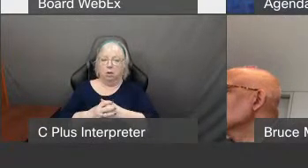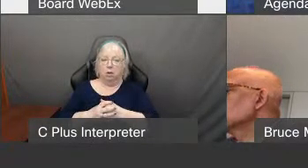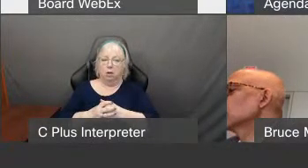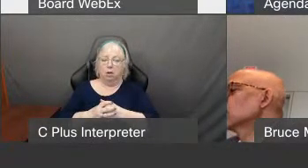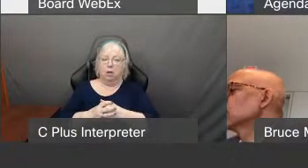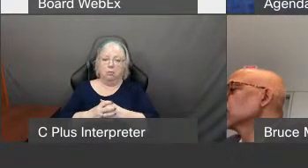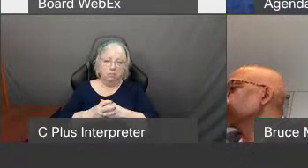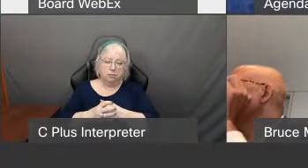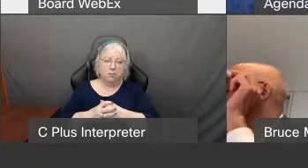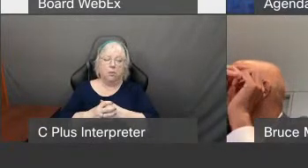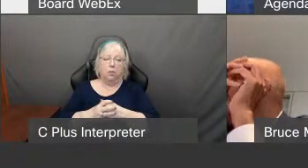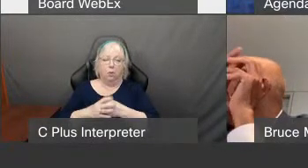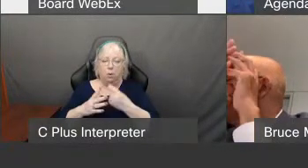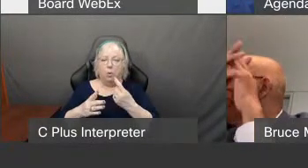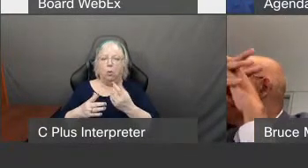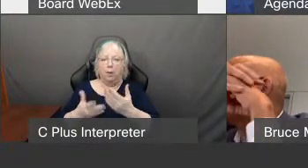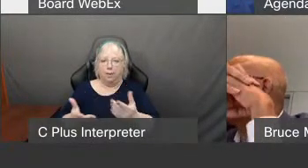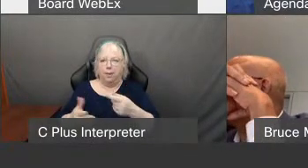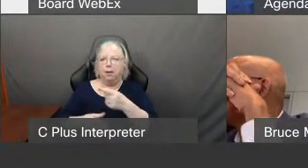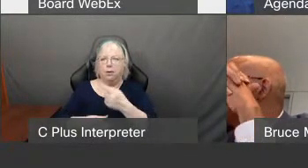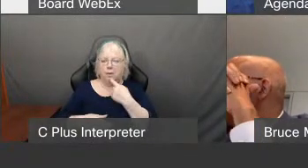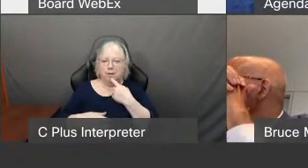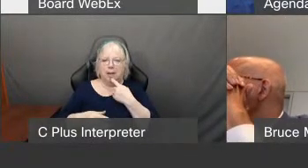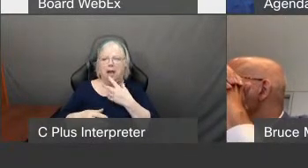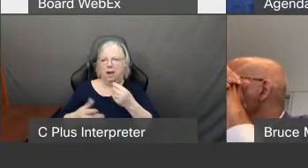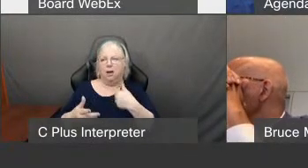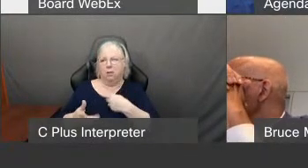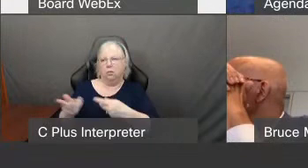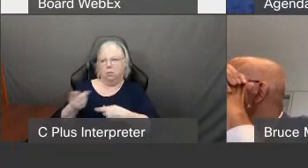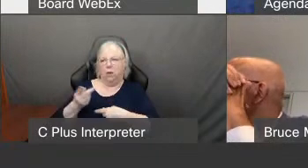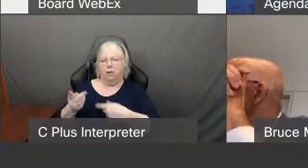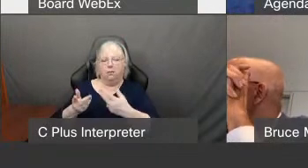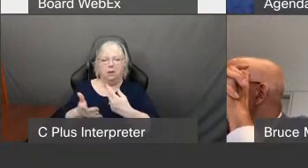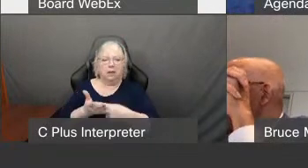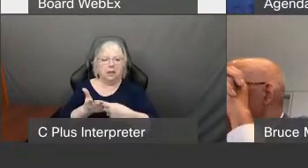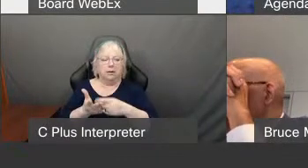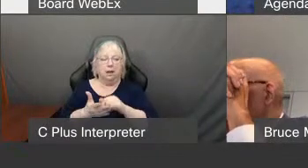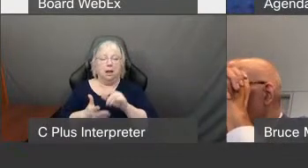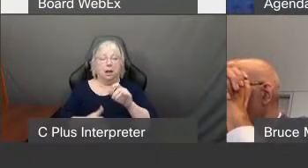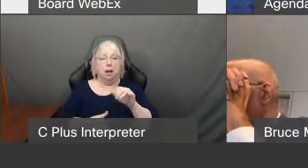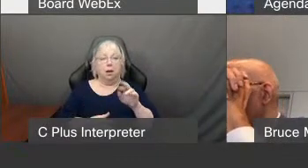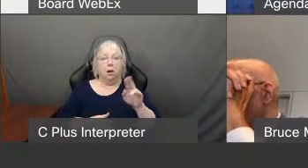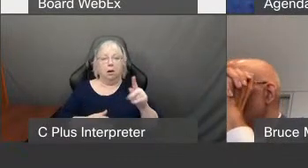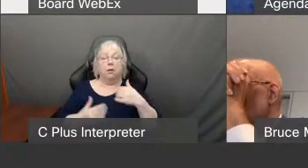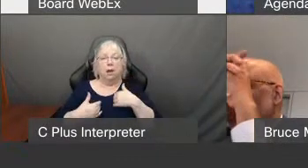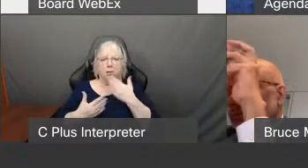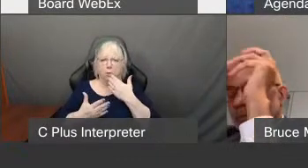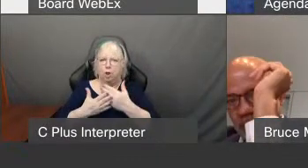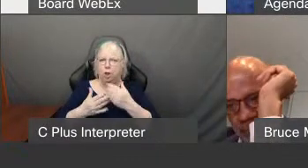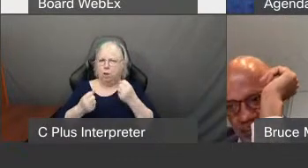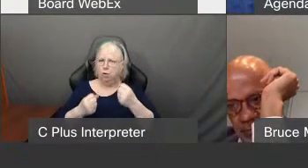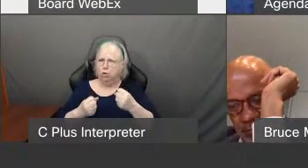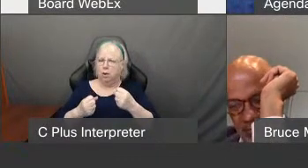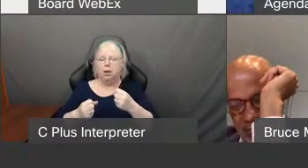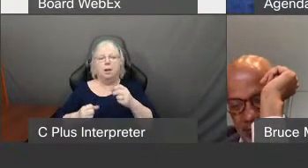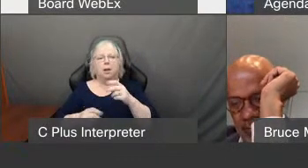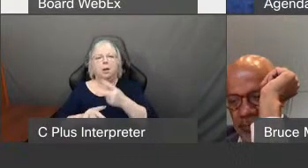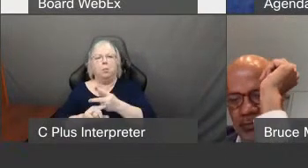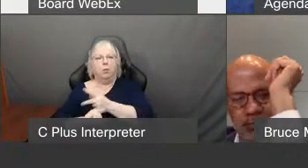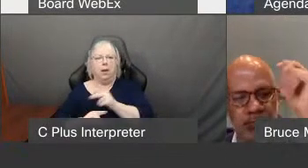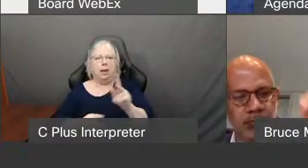the things that you said and that we've talked about is that Arkansas does have a really good pre-K program.